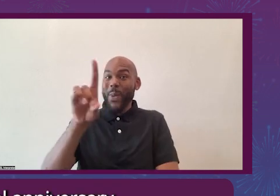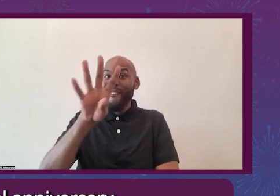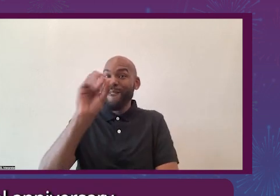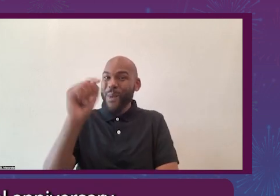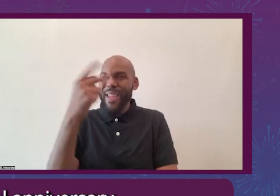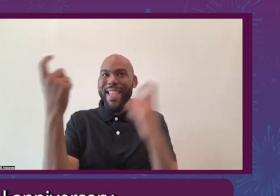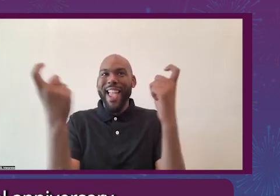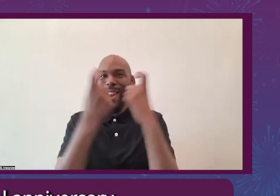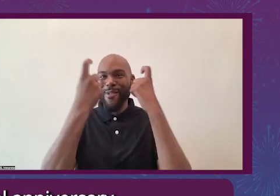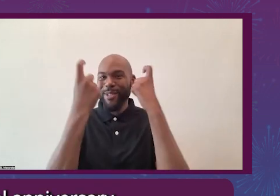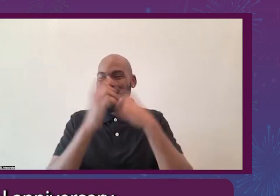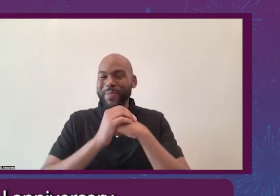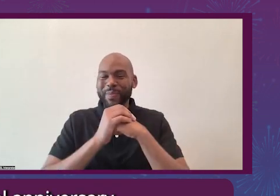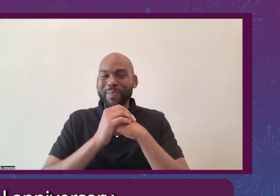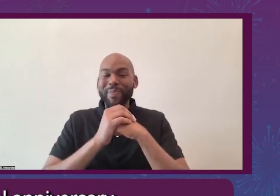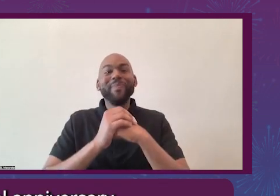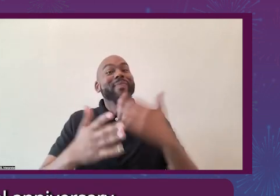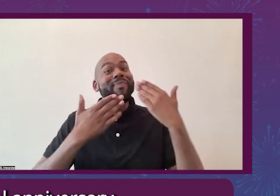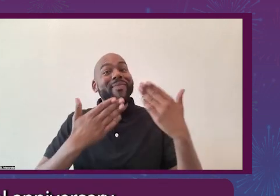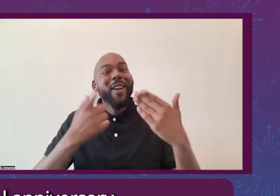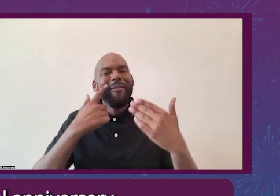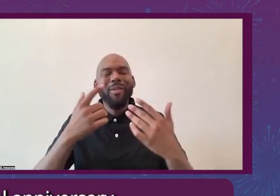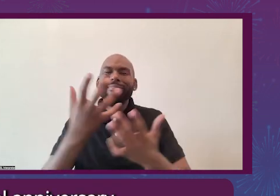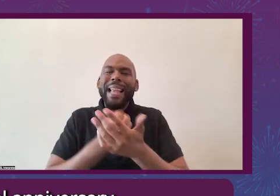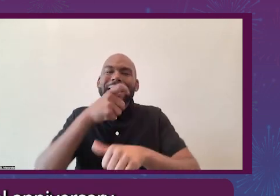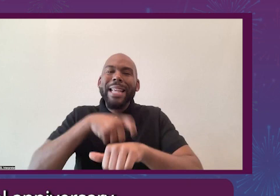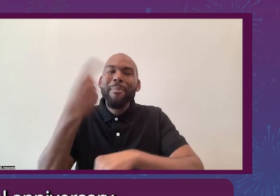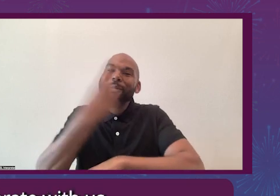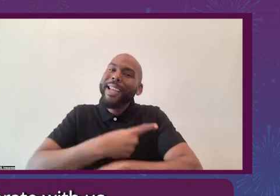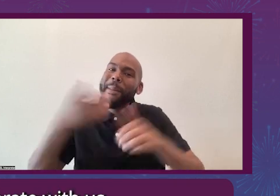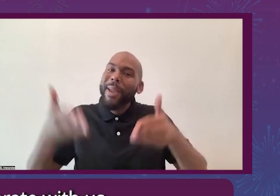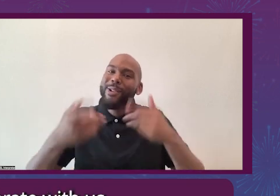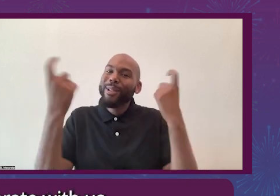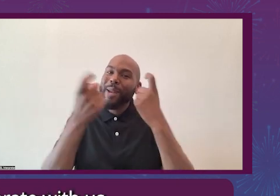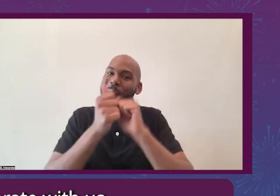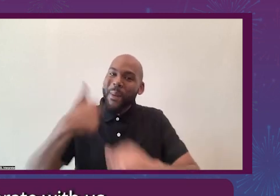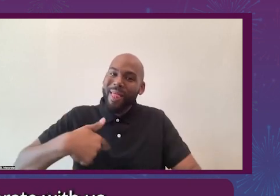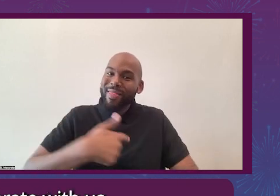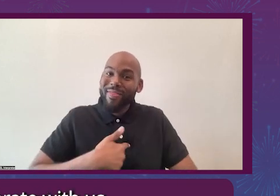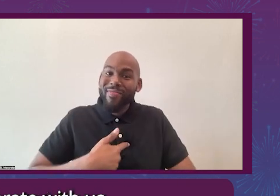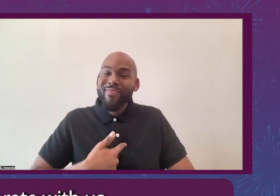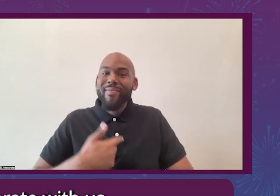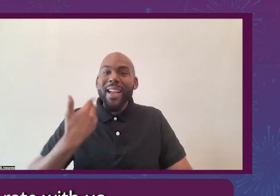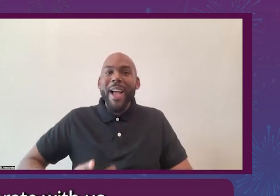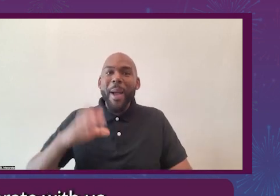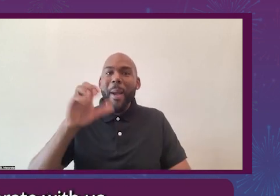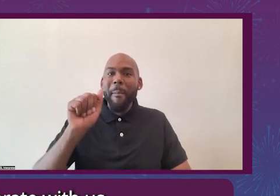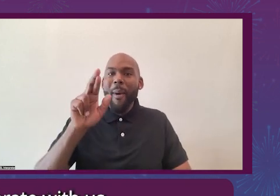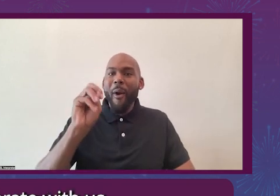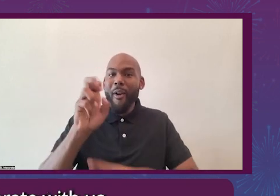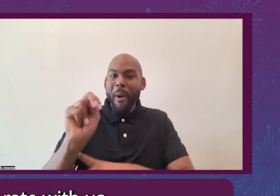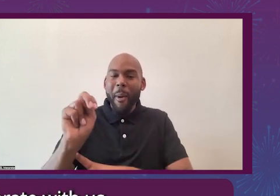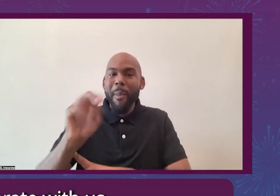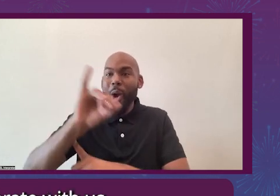have enjoyed WID's 40th virtual anniversary celebration. Thank you for taking time out of your day to be here to celebrate with us. I'm